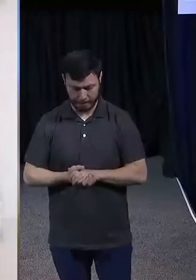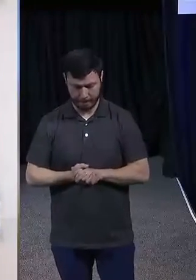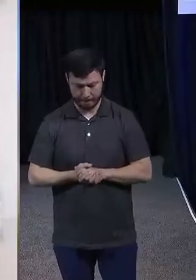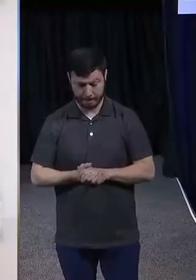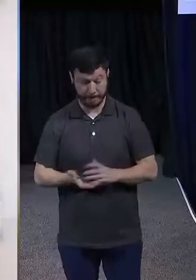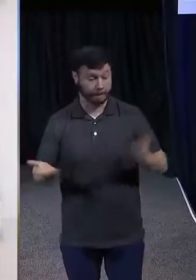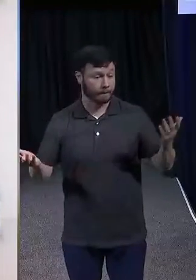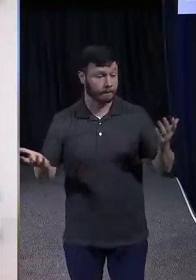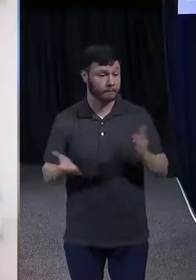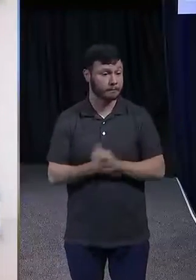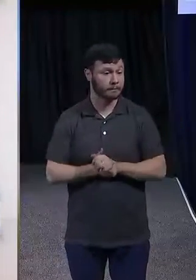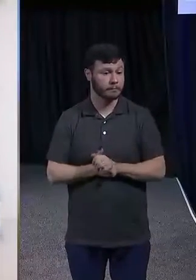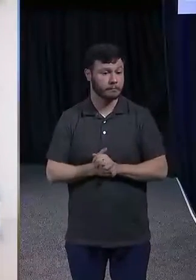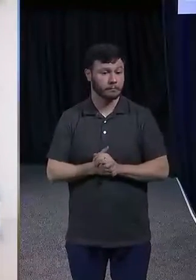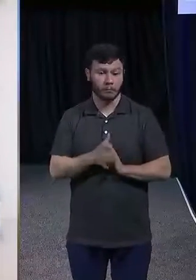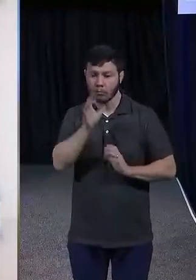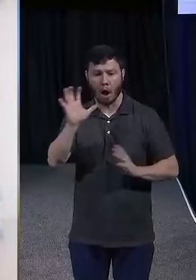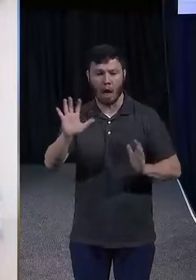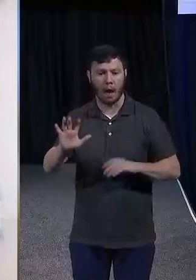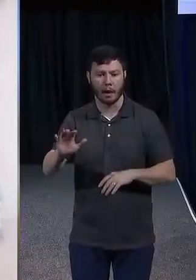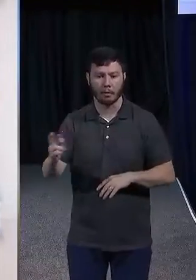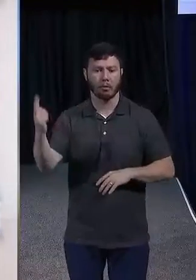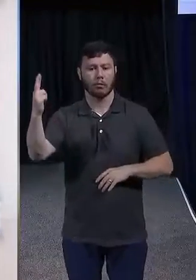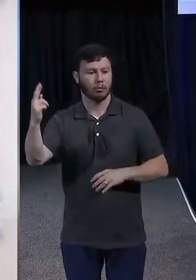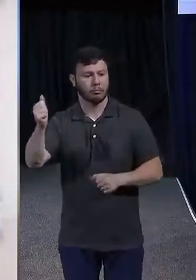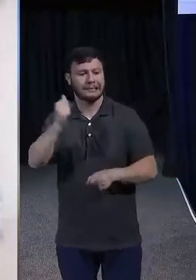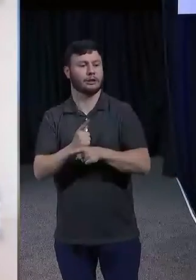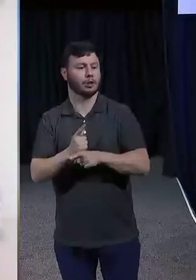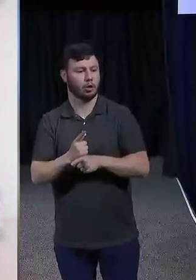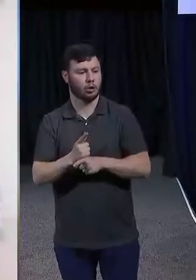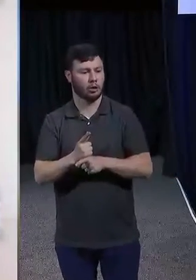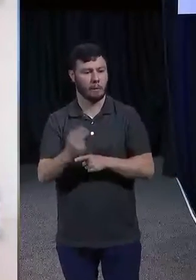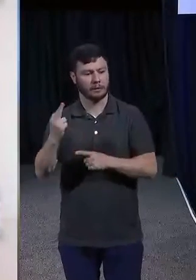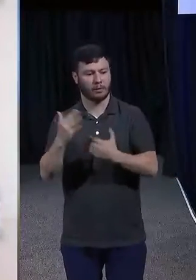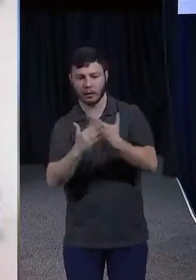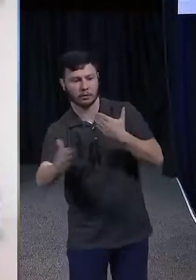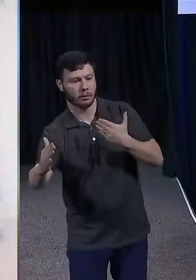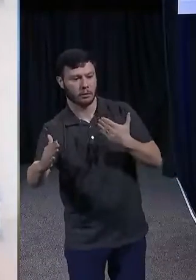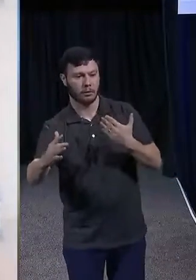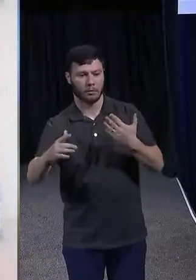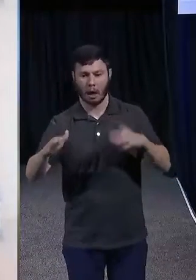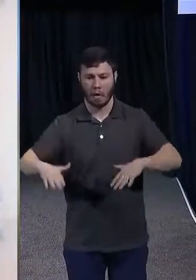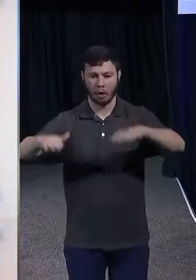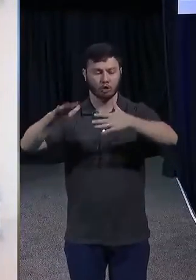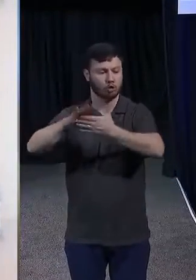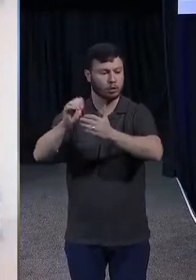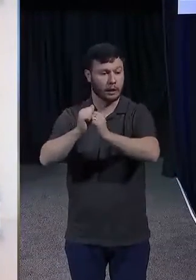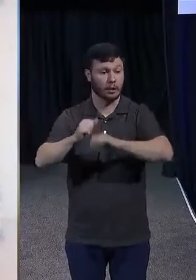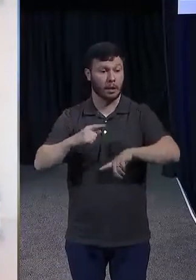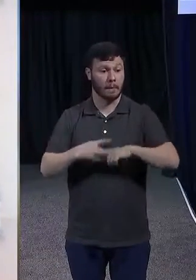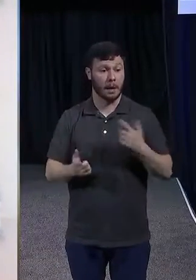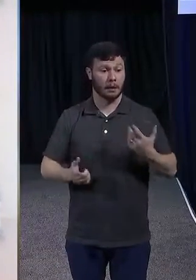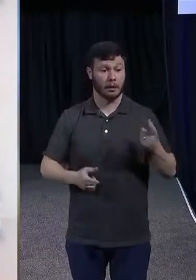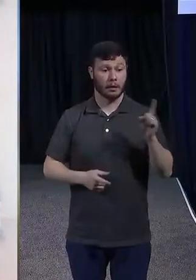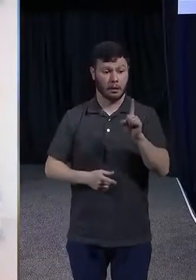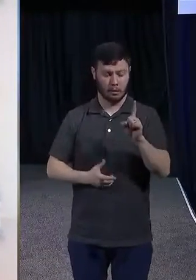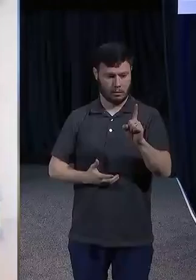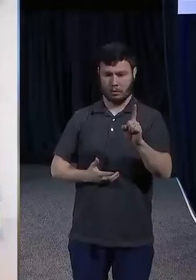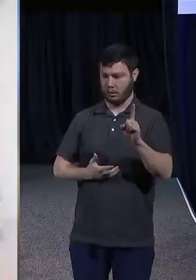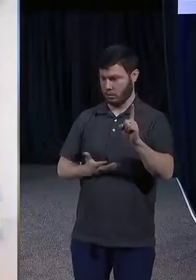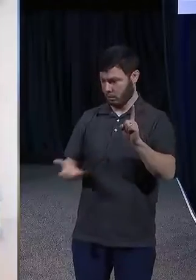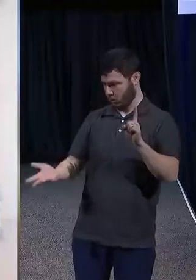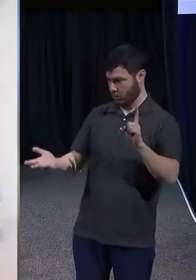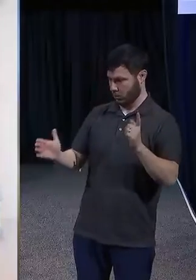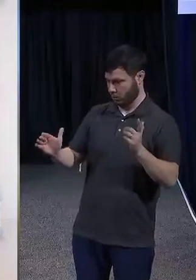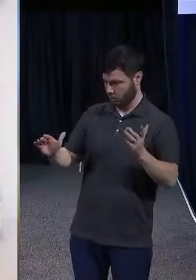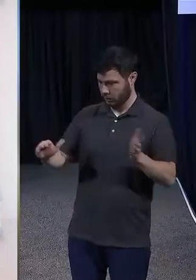It's not like her sister or her lifelong friend, or they've been to school together, but there she was, faced with a situation